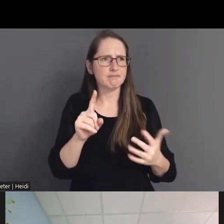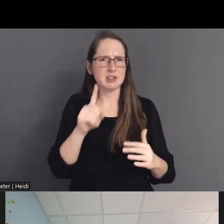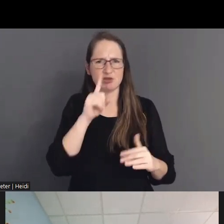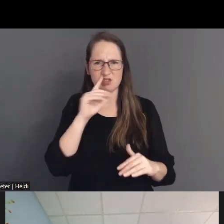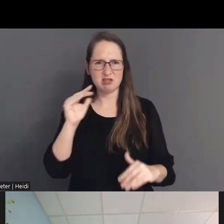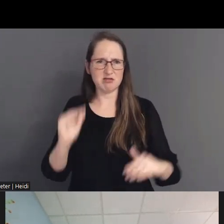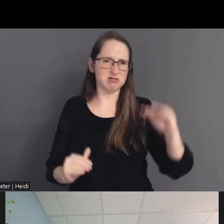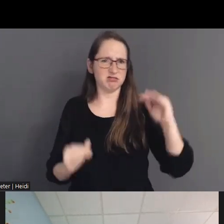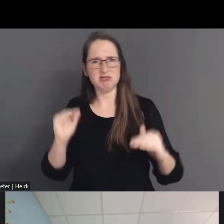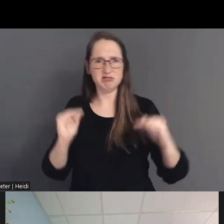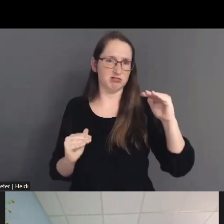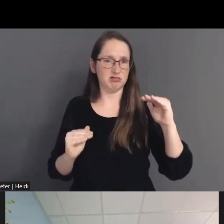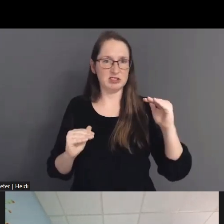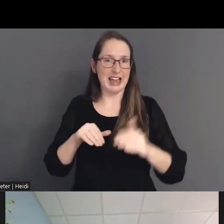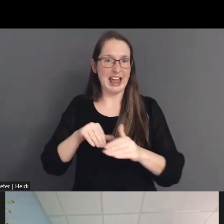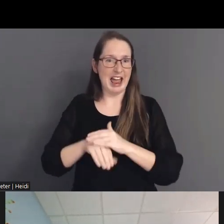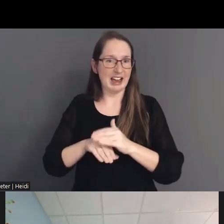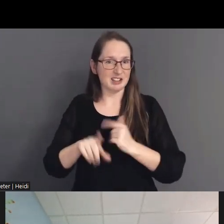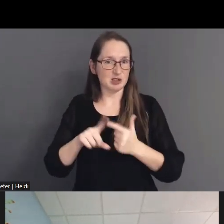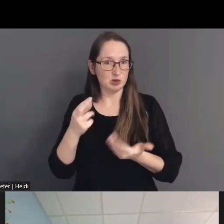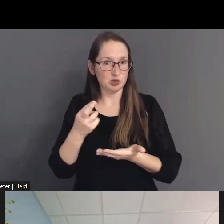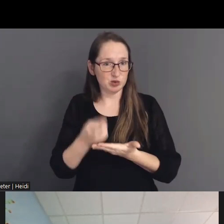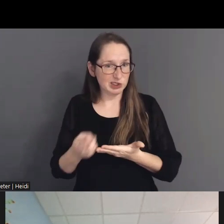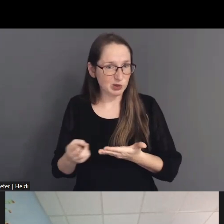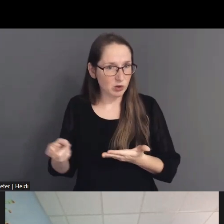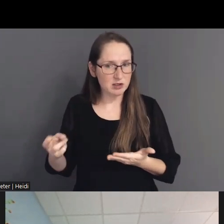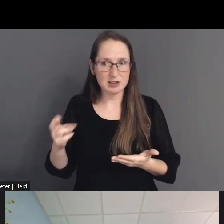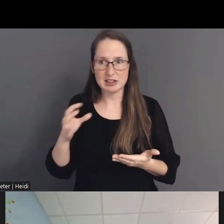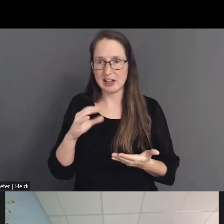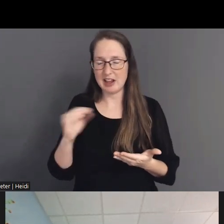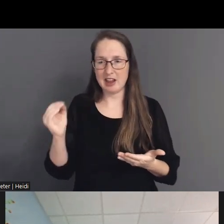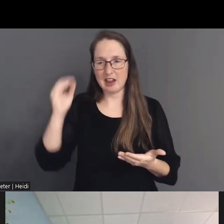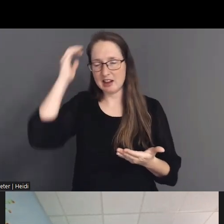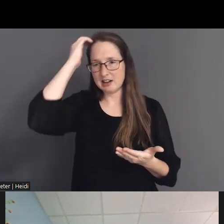disproportionate access to resources and